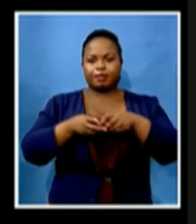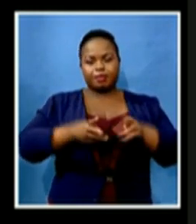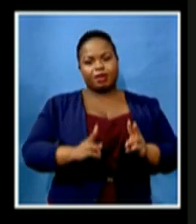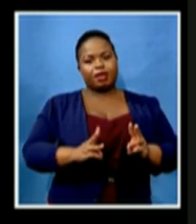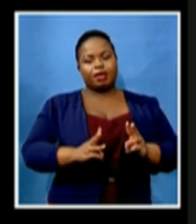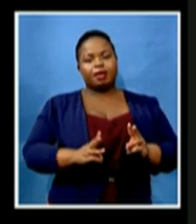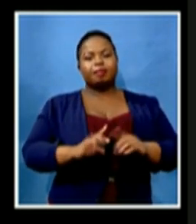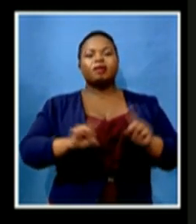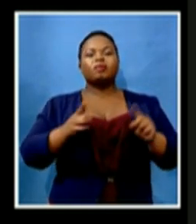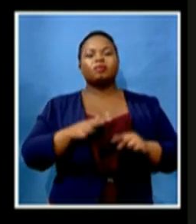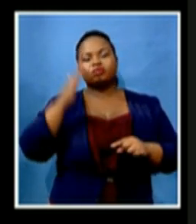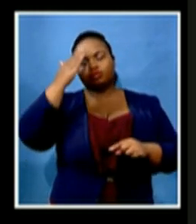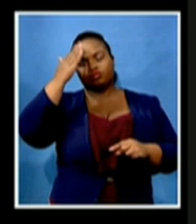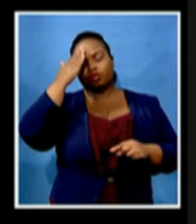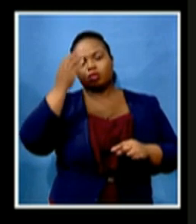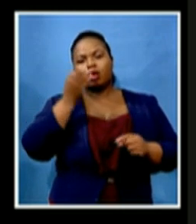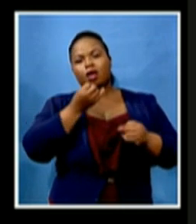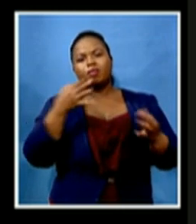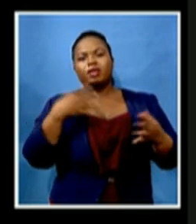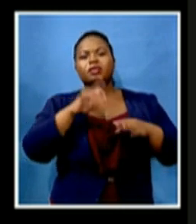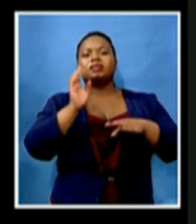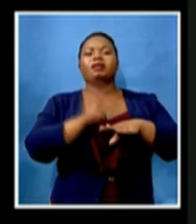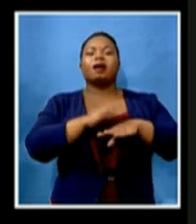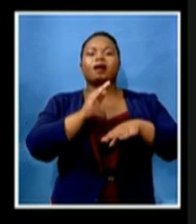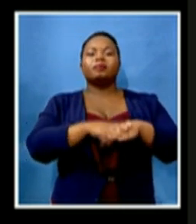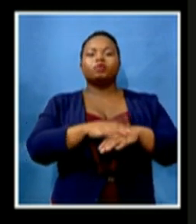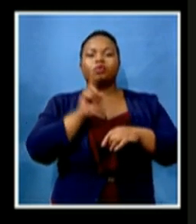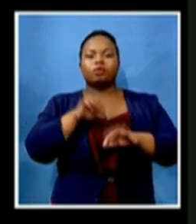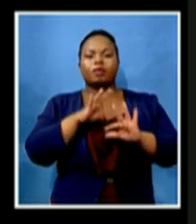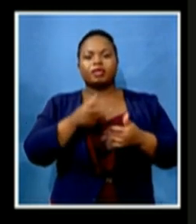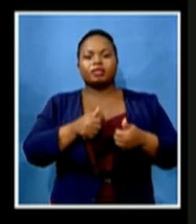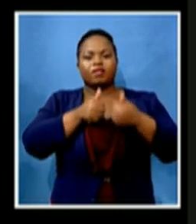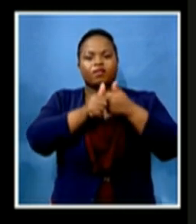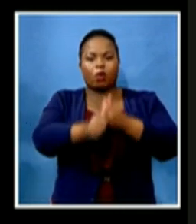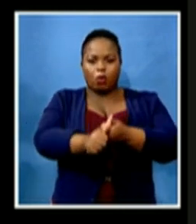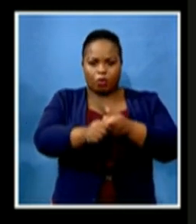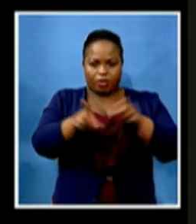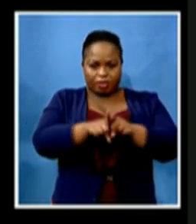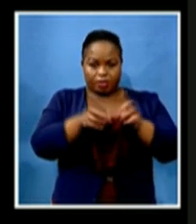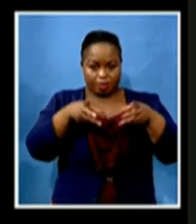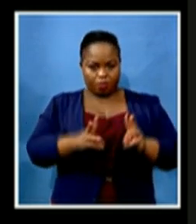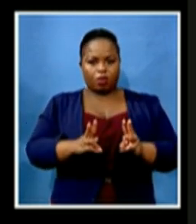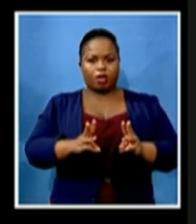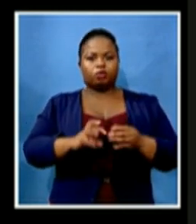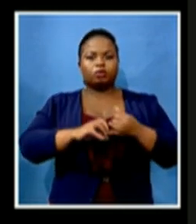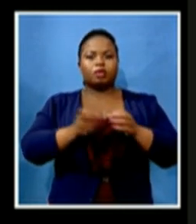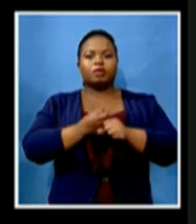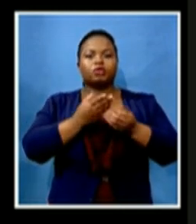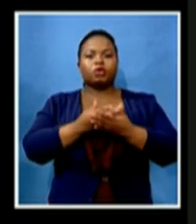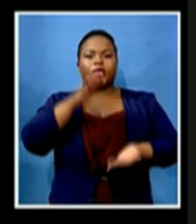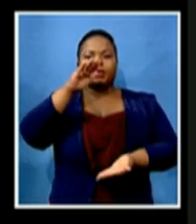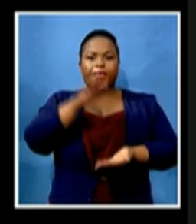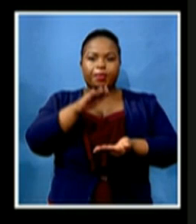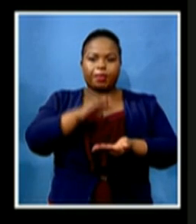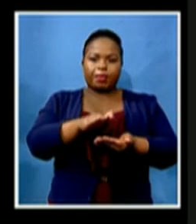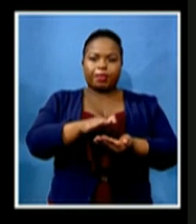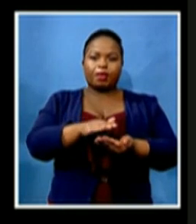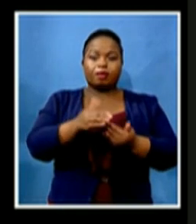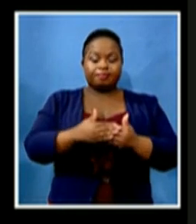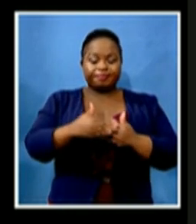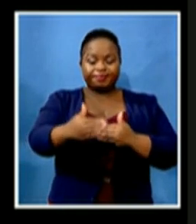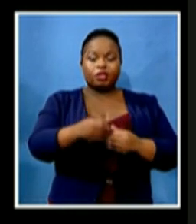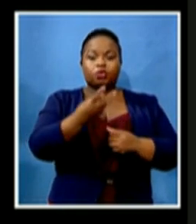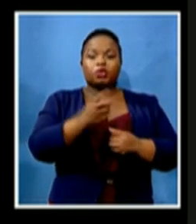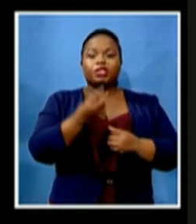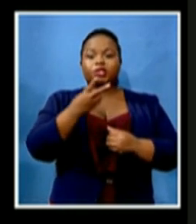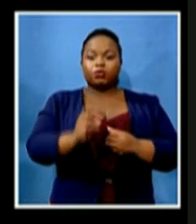to apply those measures or keep them in place in order to suppress the epidemic during 2020, given that there will be a resurgence.